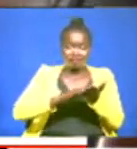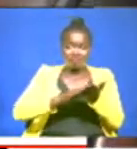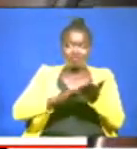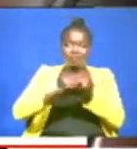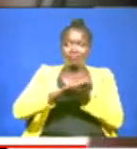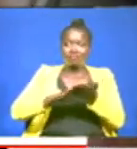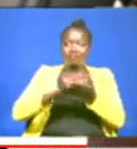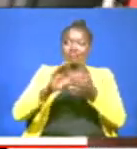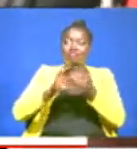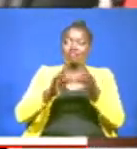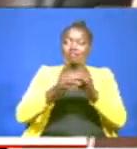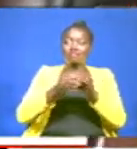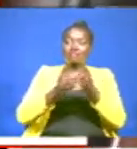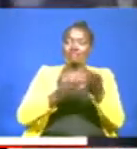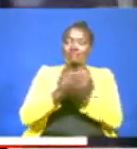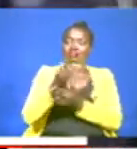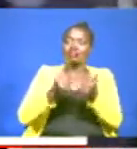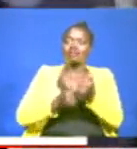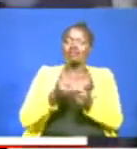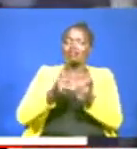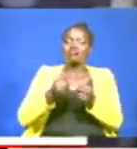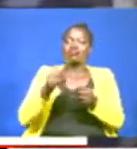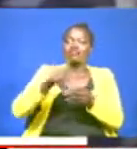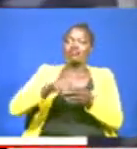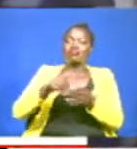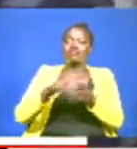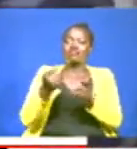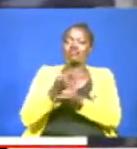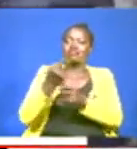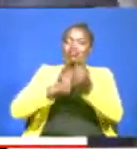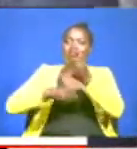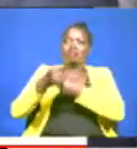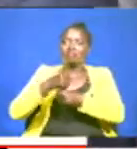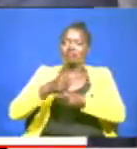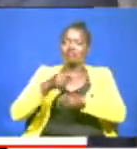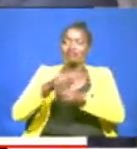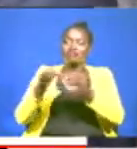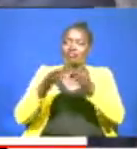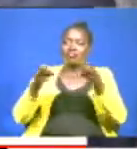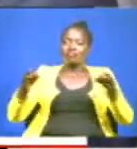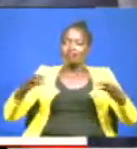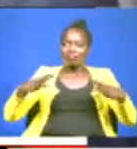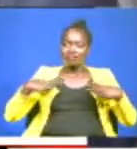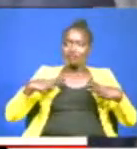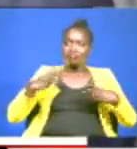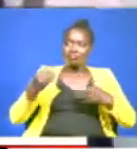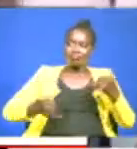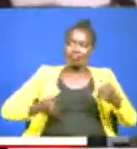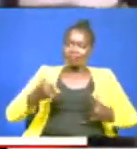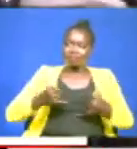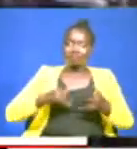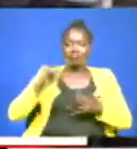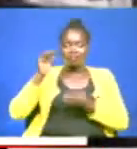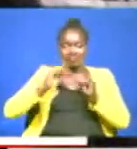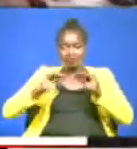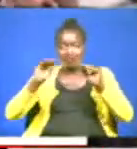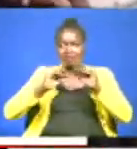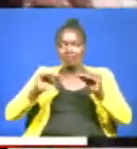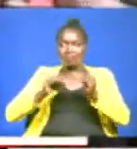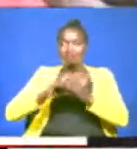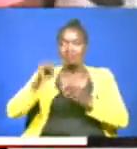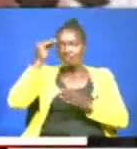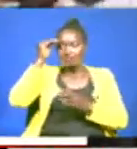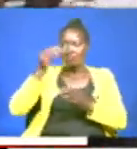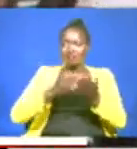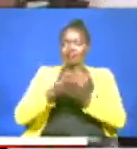links through which they can be incorporated into various activities during long holidays to entertain and educate learners through music and